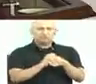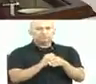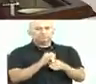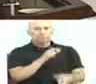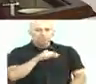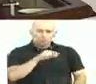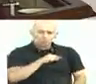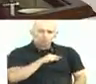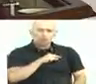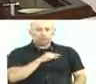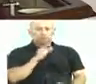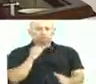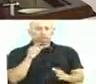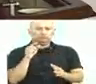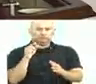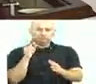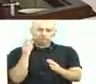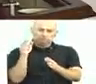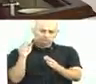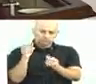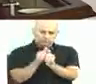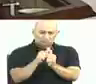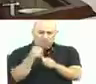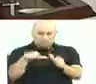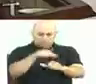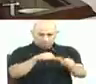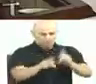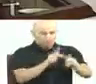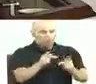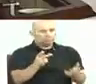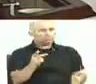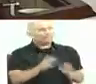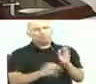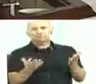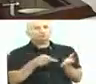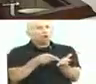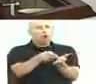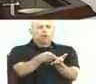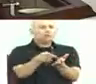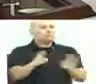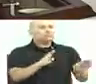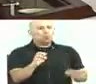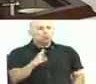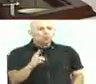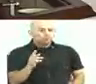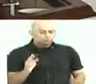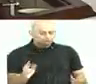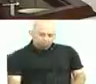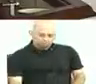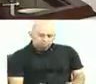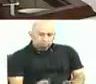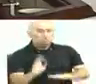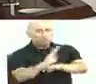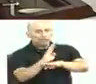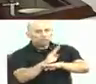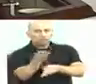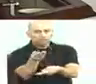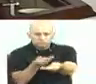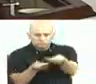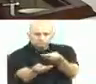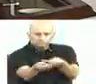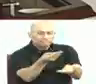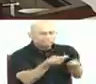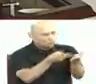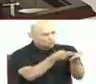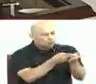equality among people. It can be as simple as being honest in even the smallest routine business transaction.